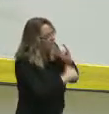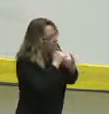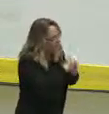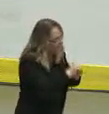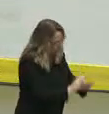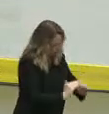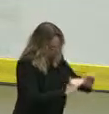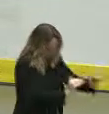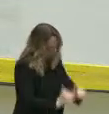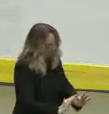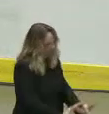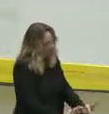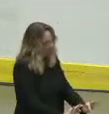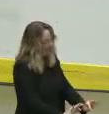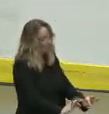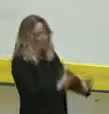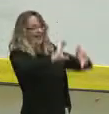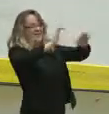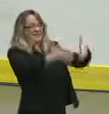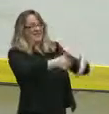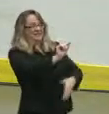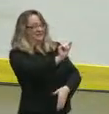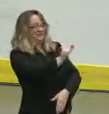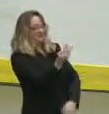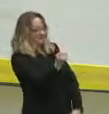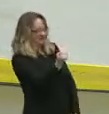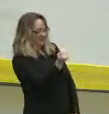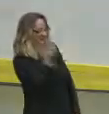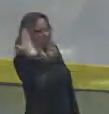least, the class of 2014.